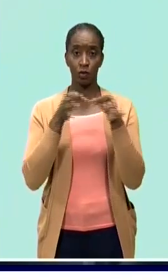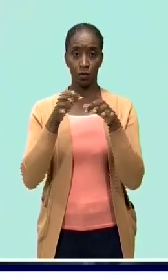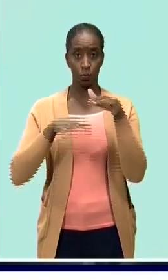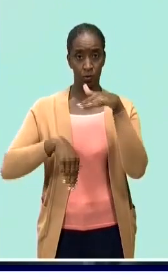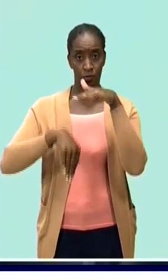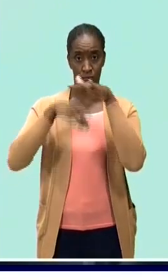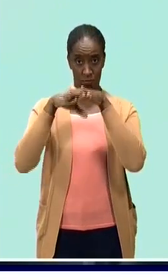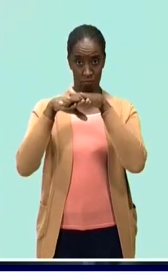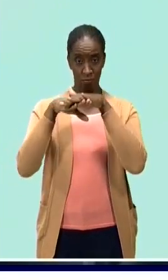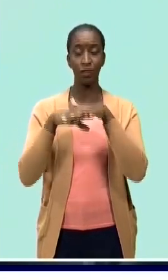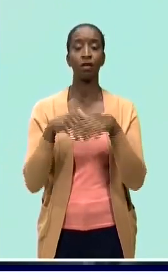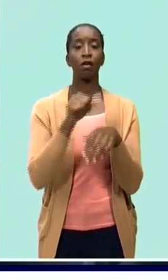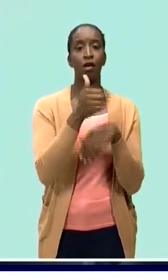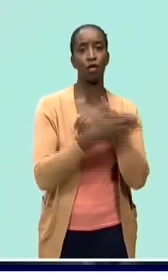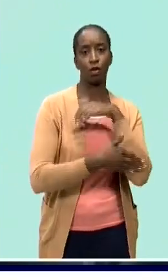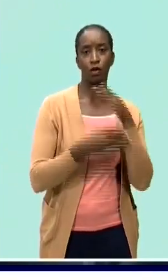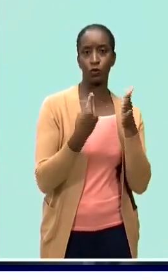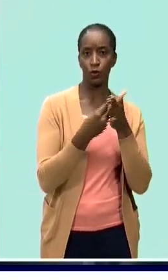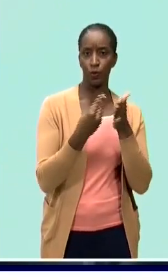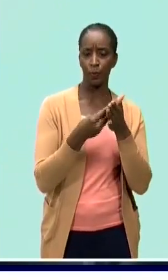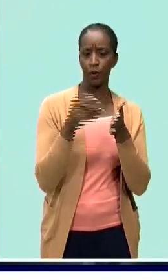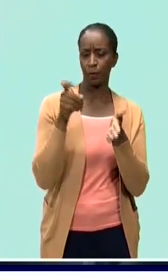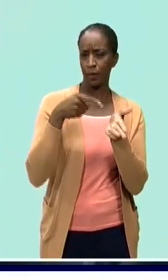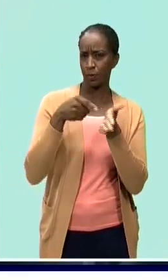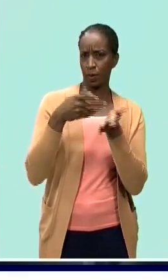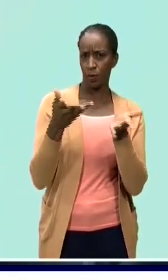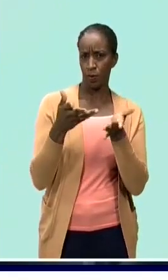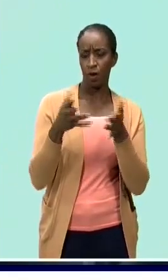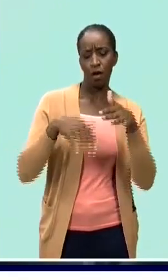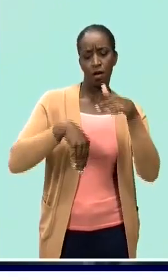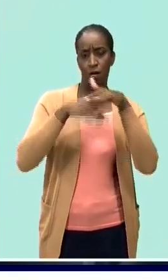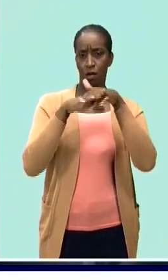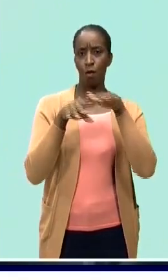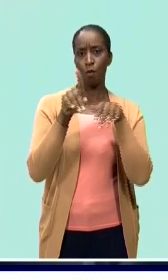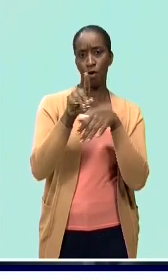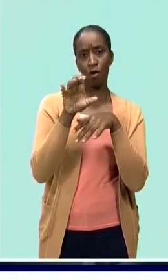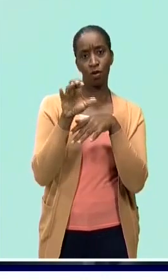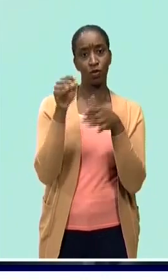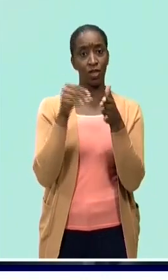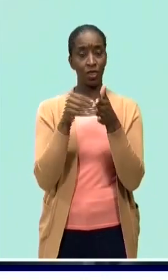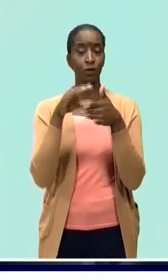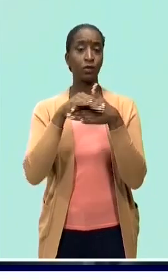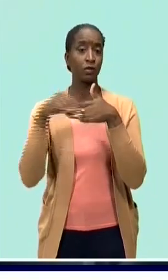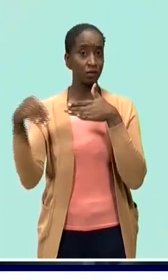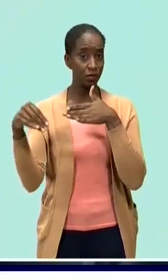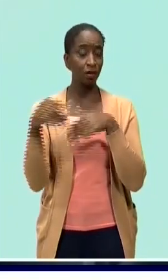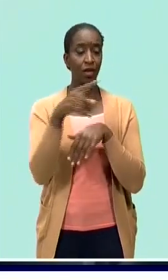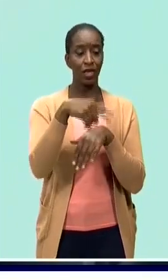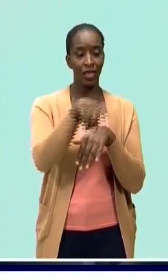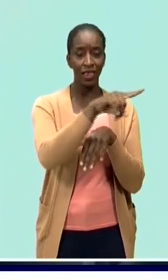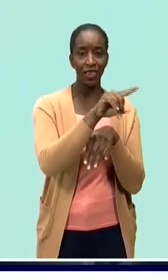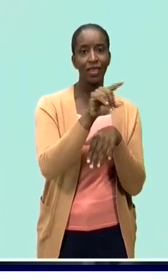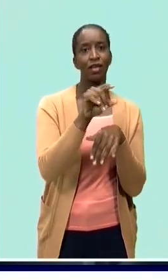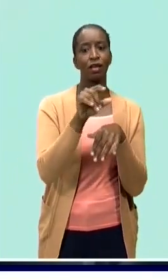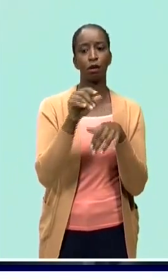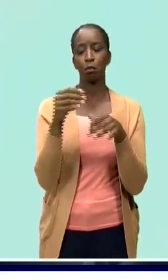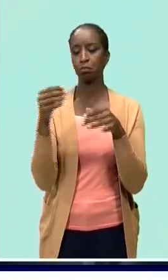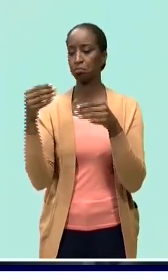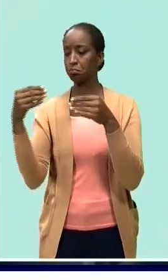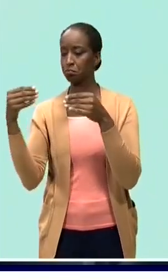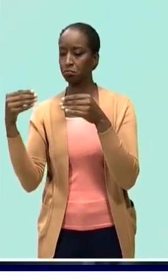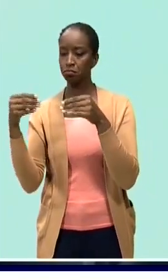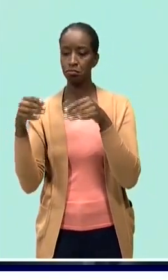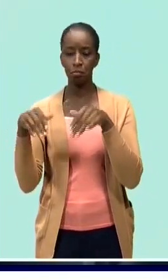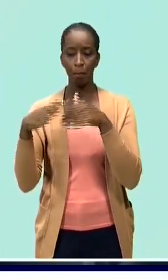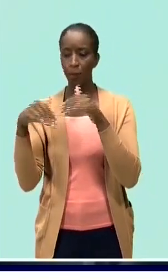foreign exchange fee to $100,000 as an incentive for investors who engage in major capital transactions, such as the sale of properties